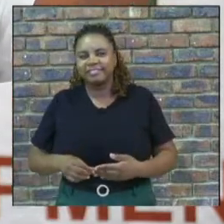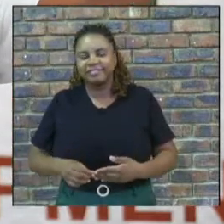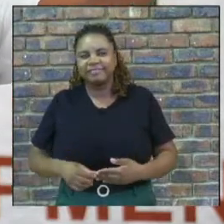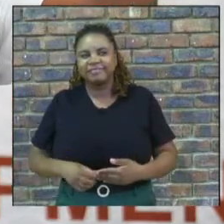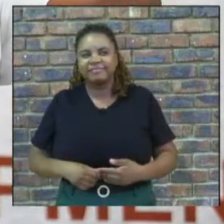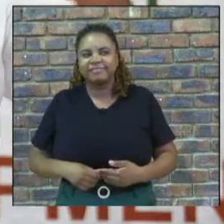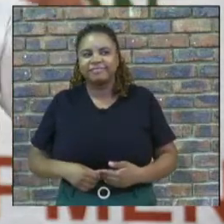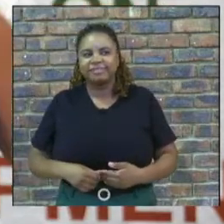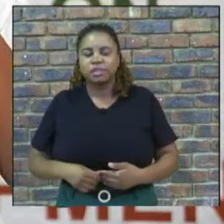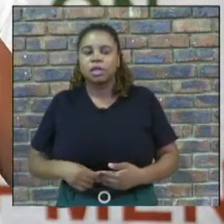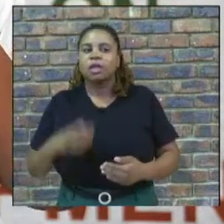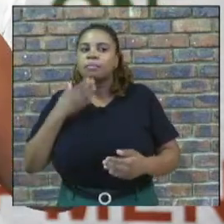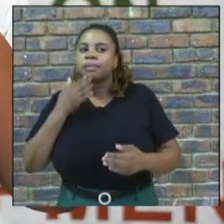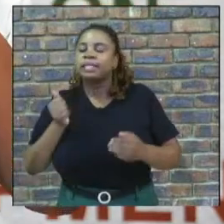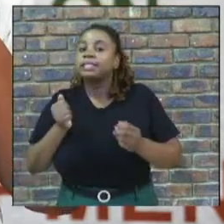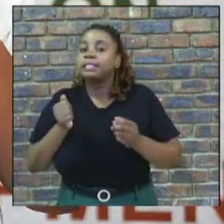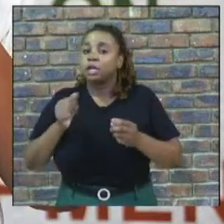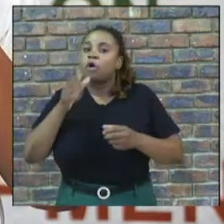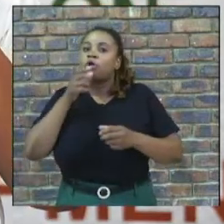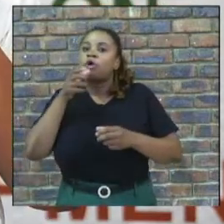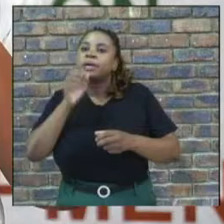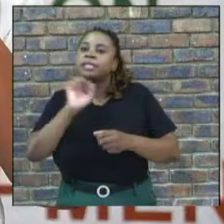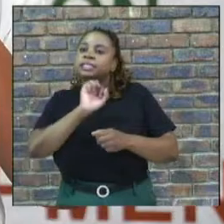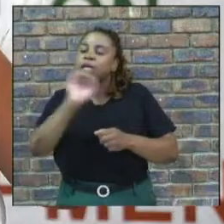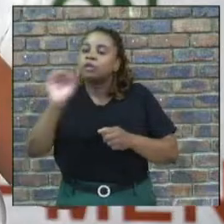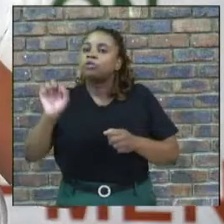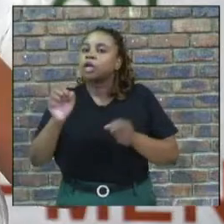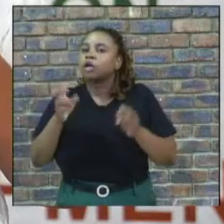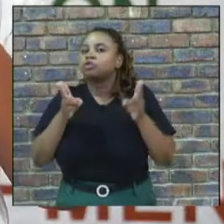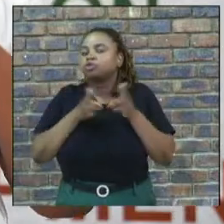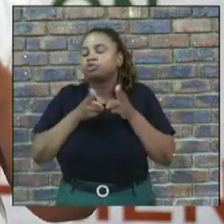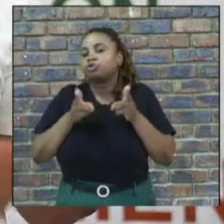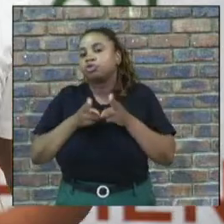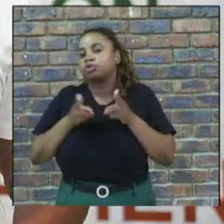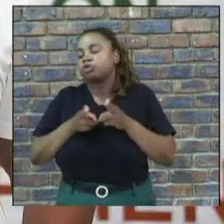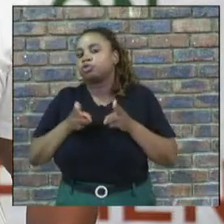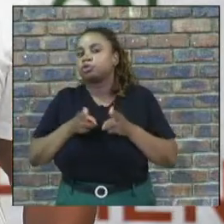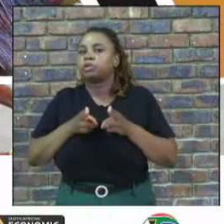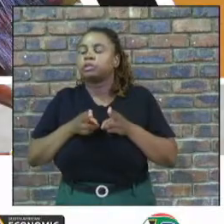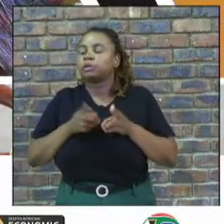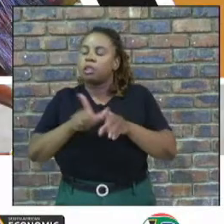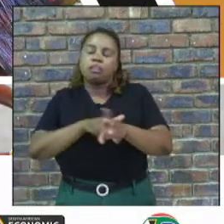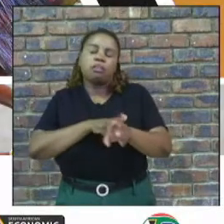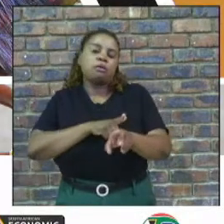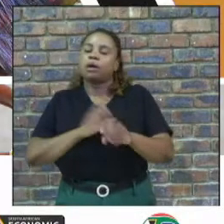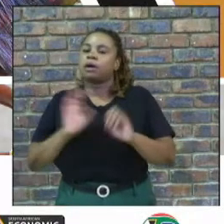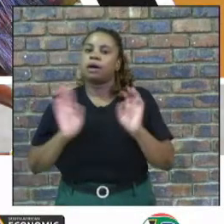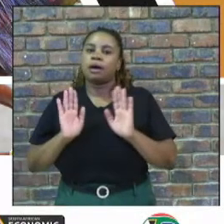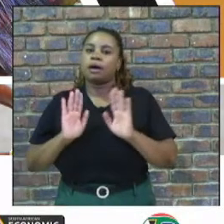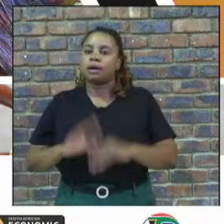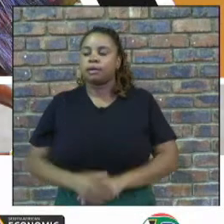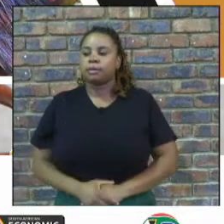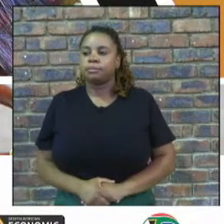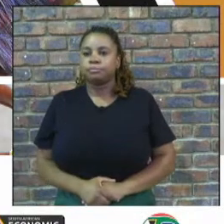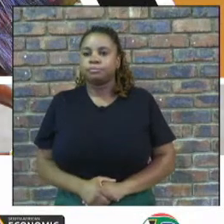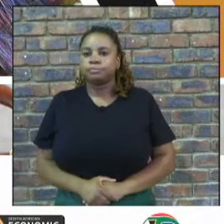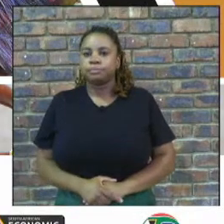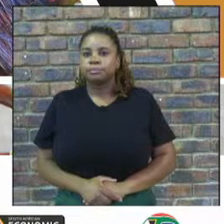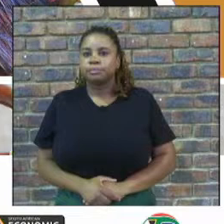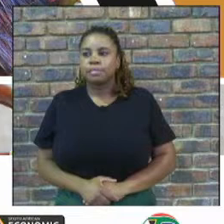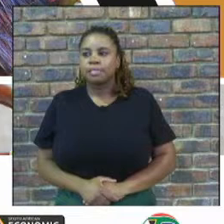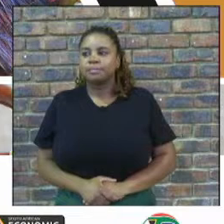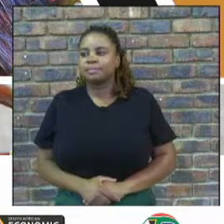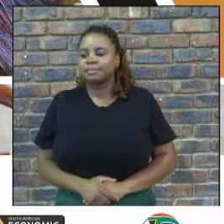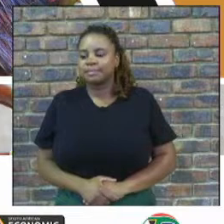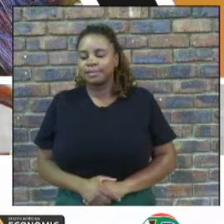seconds, 3 minutes. Don't take long, Manako High. Then Mediapolo, you